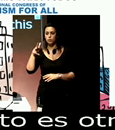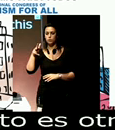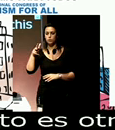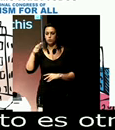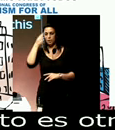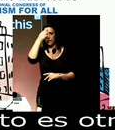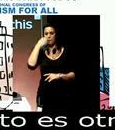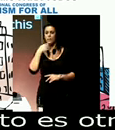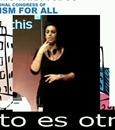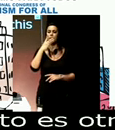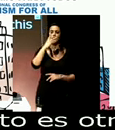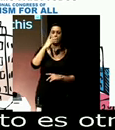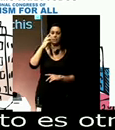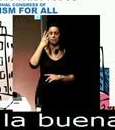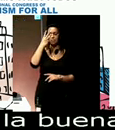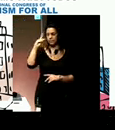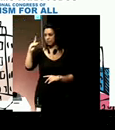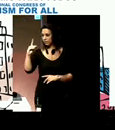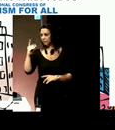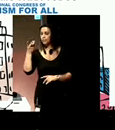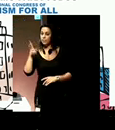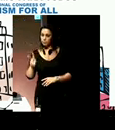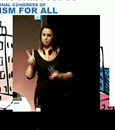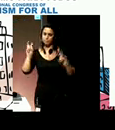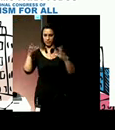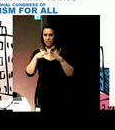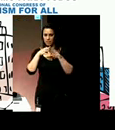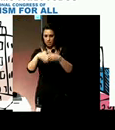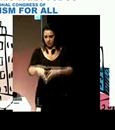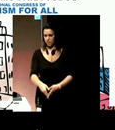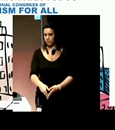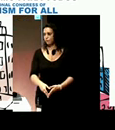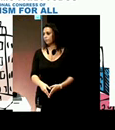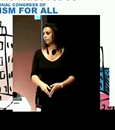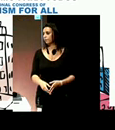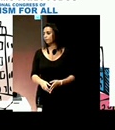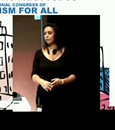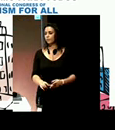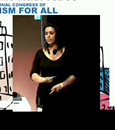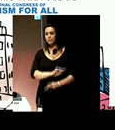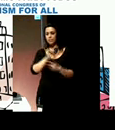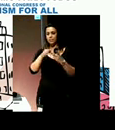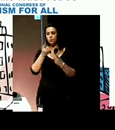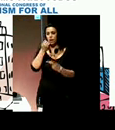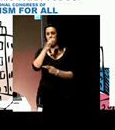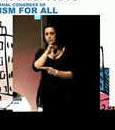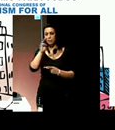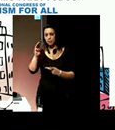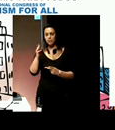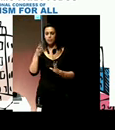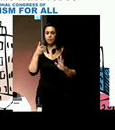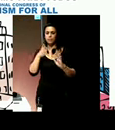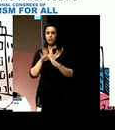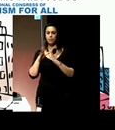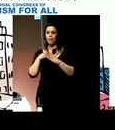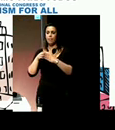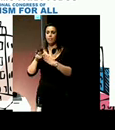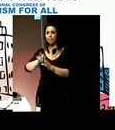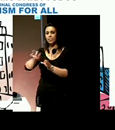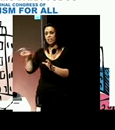This is a 3D image on the Titanic topic. Then the second app is on the